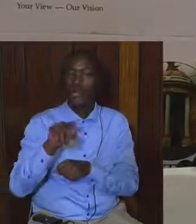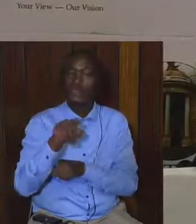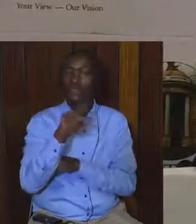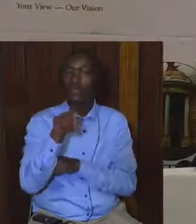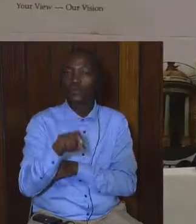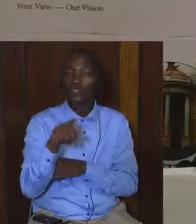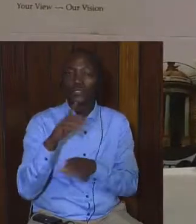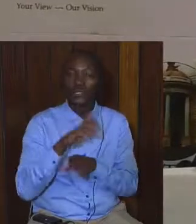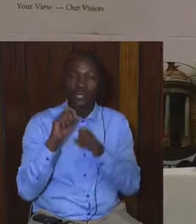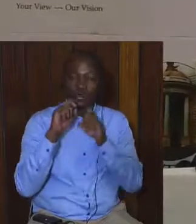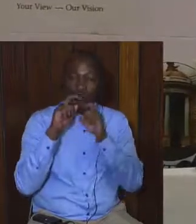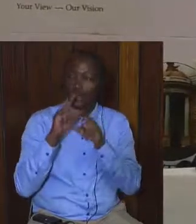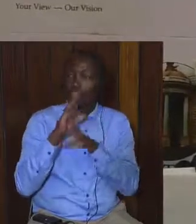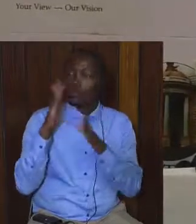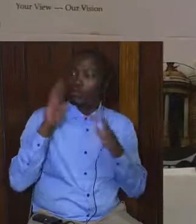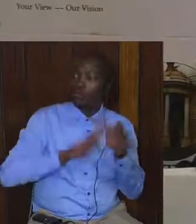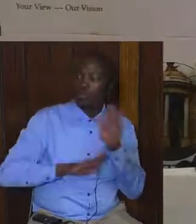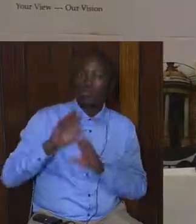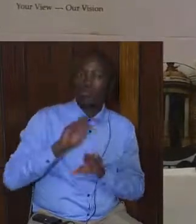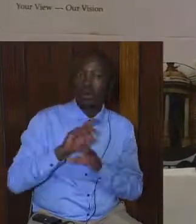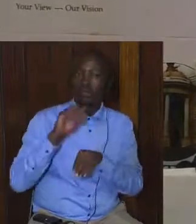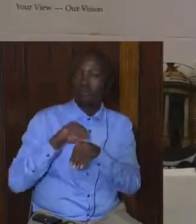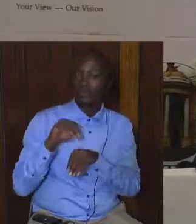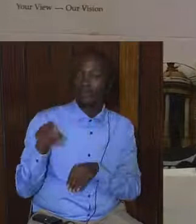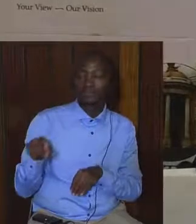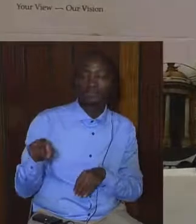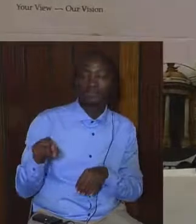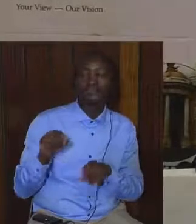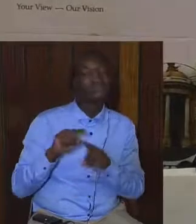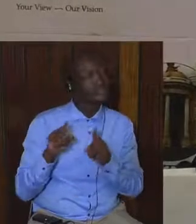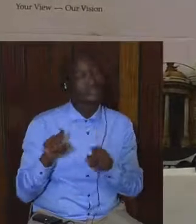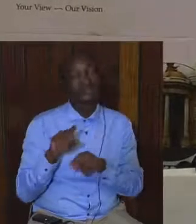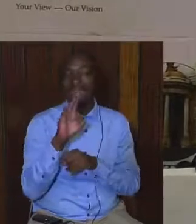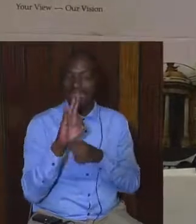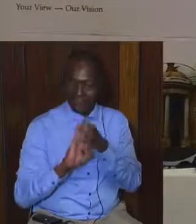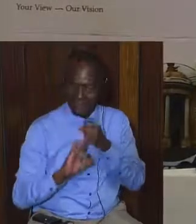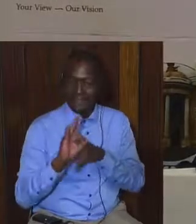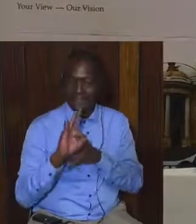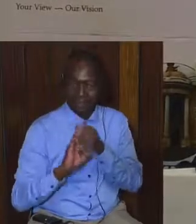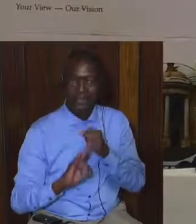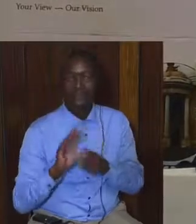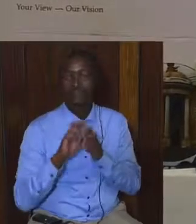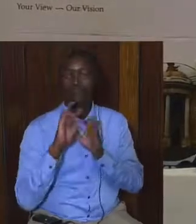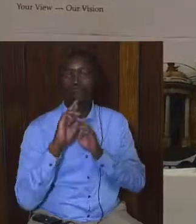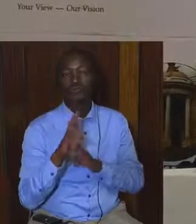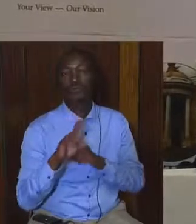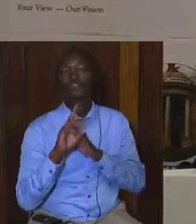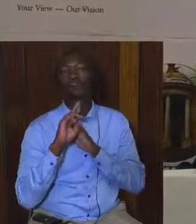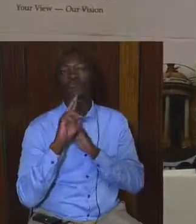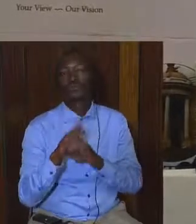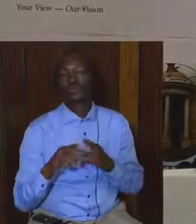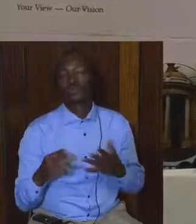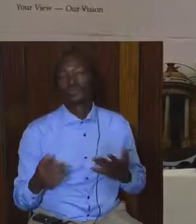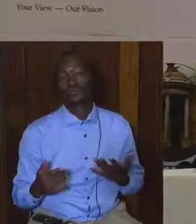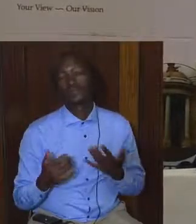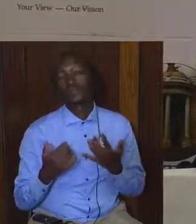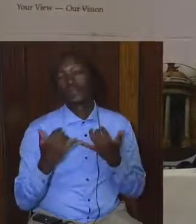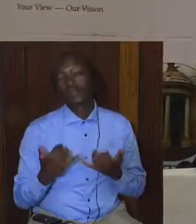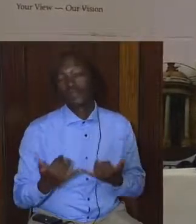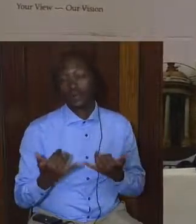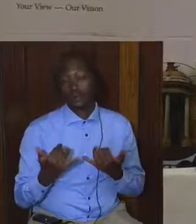suddenly realize that there was a problem. Every quarter, departments report. So the item we're coming to now